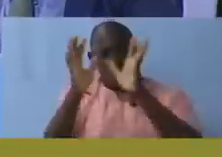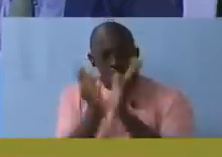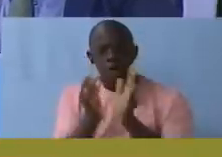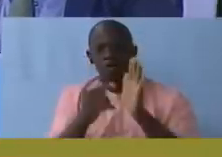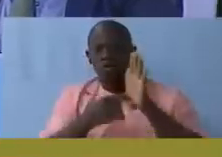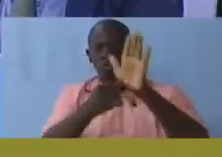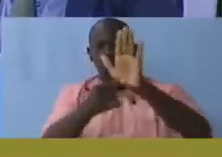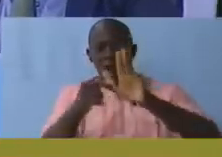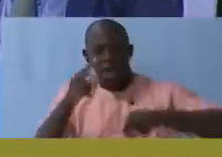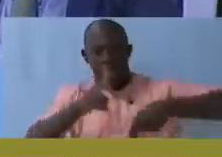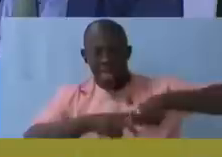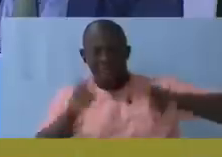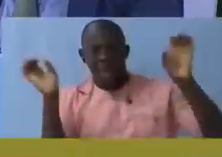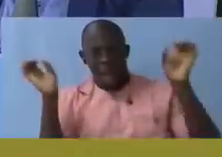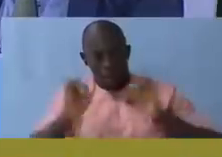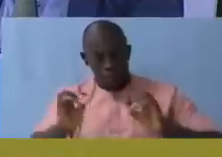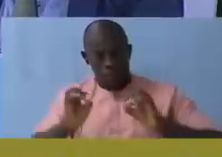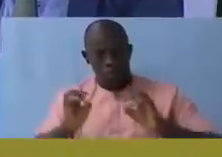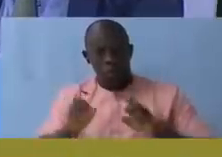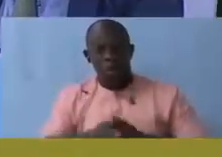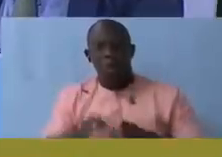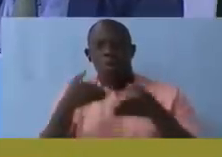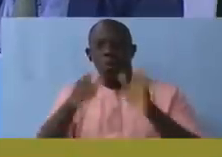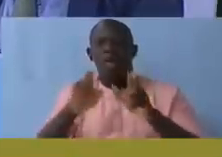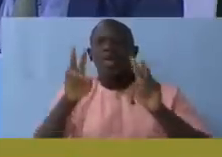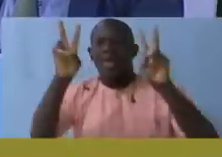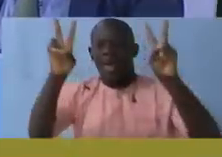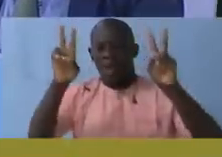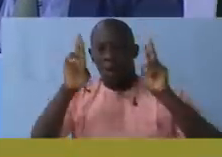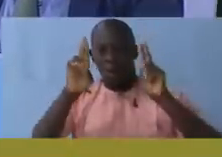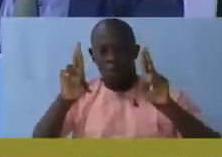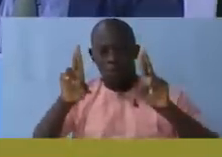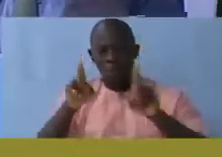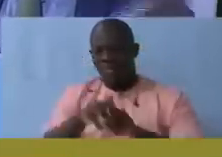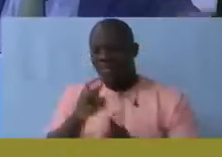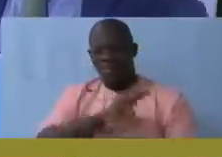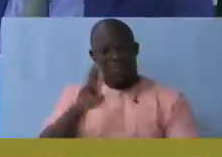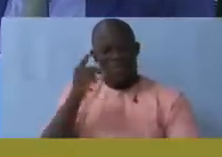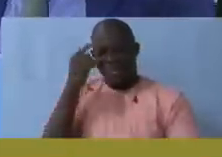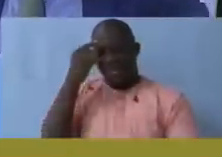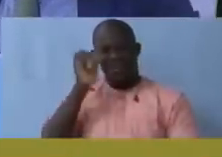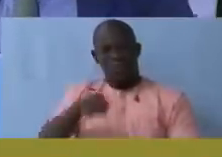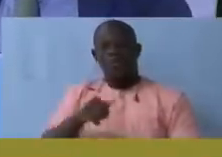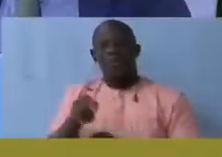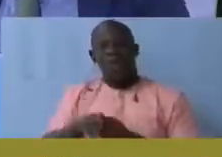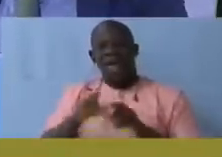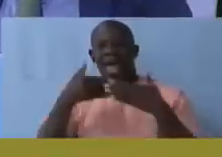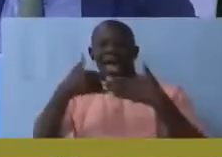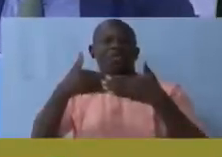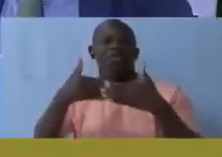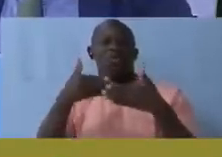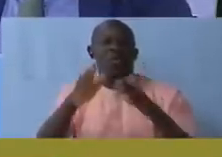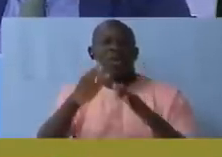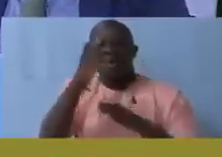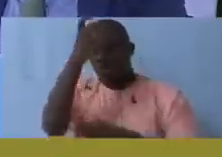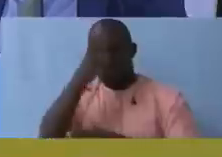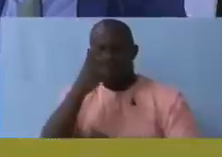expected, I don't think that would have been the reaction then. And what happened after that?